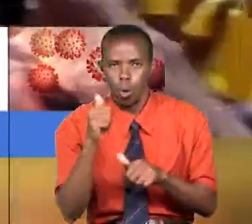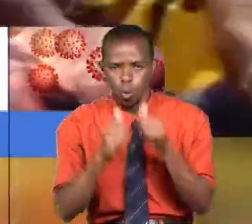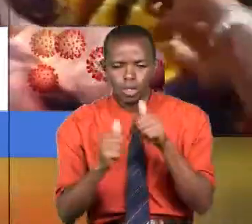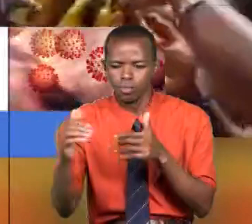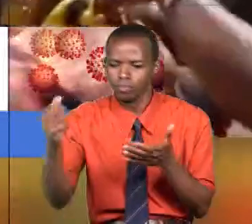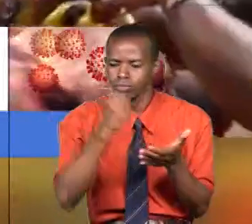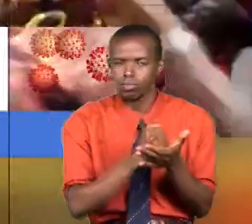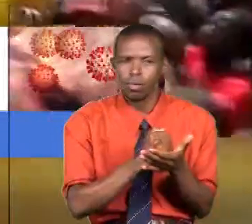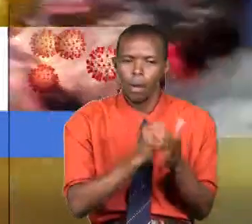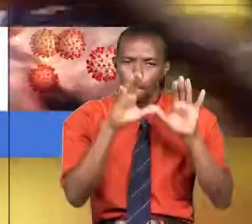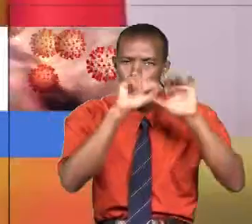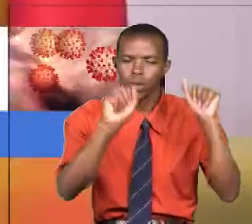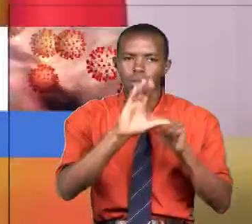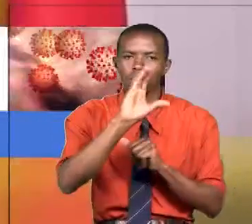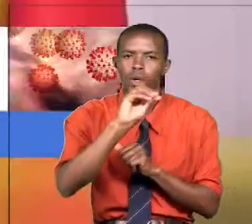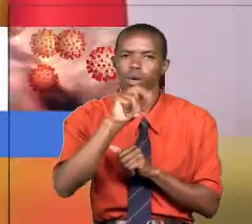power.